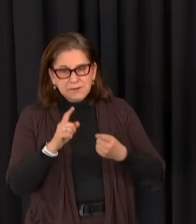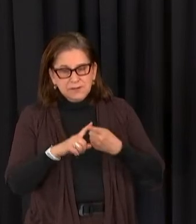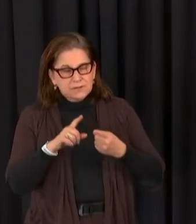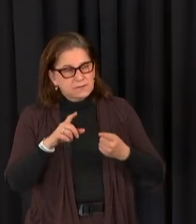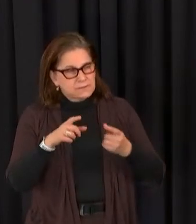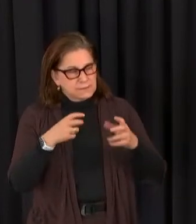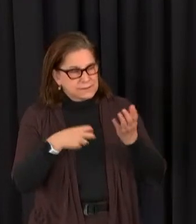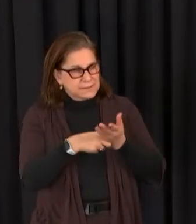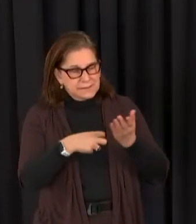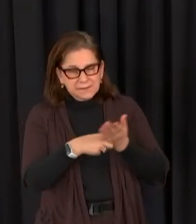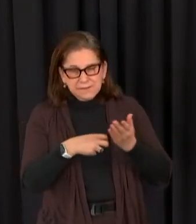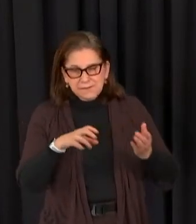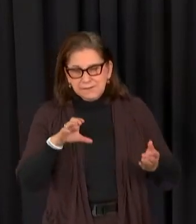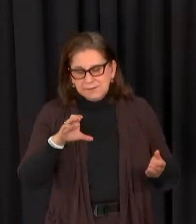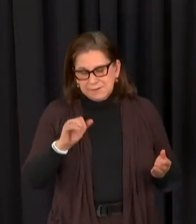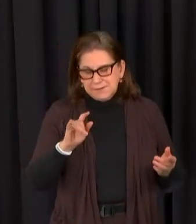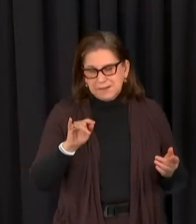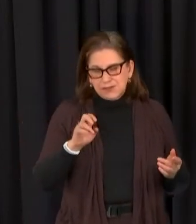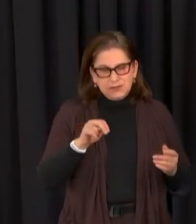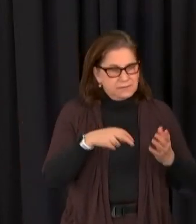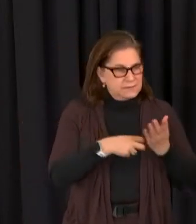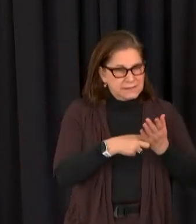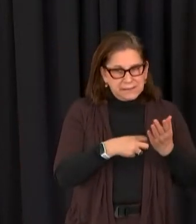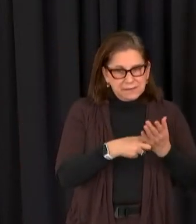the like policing, will